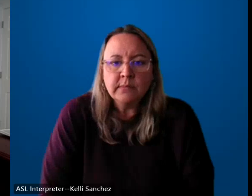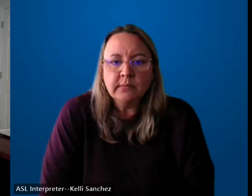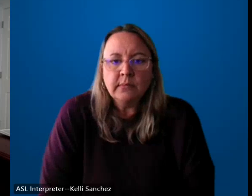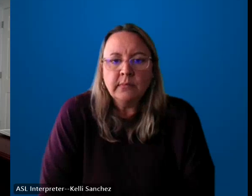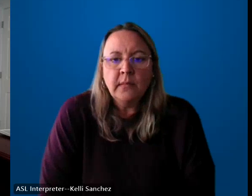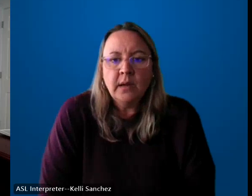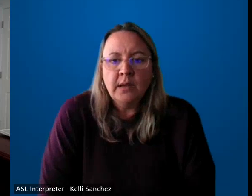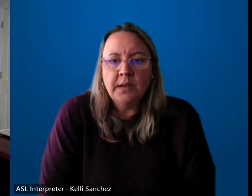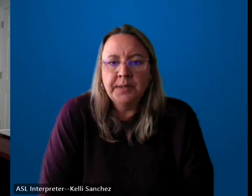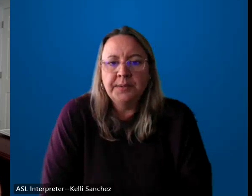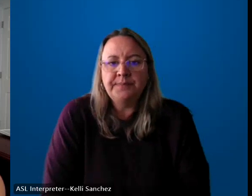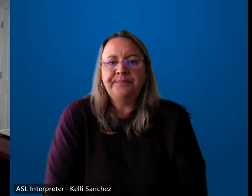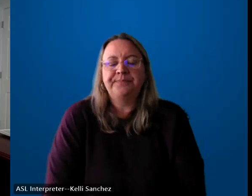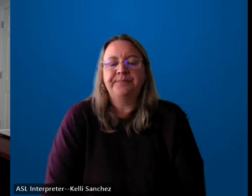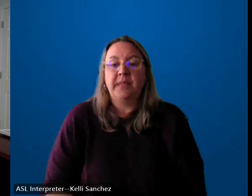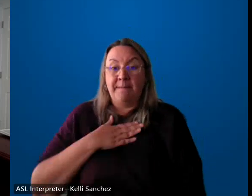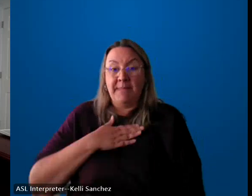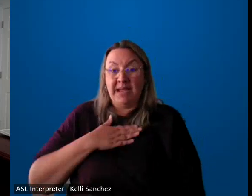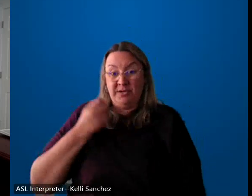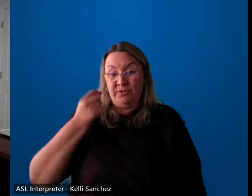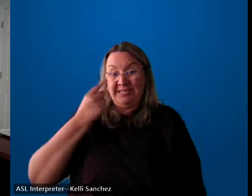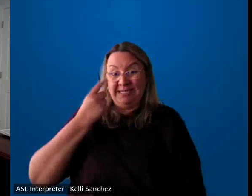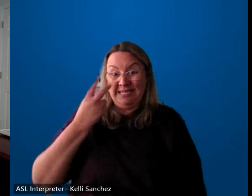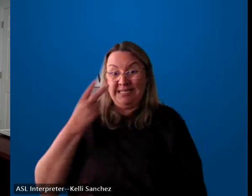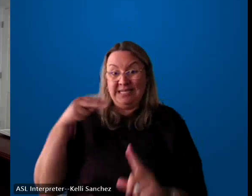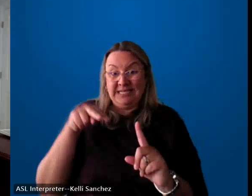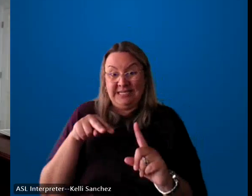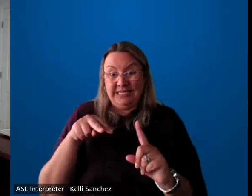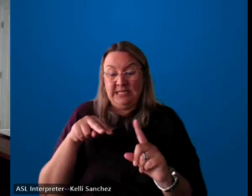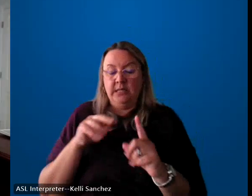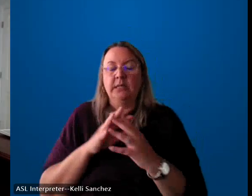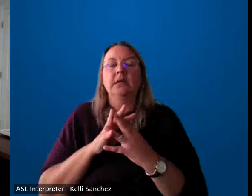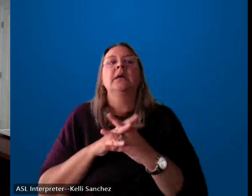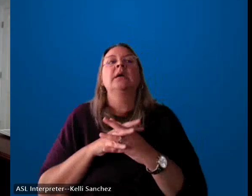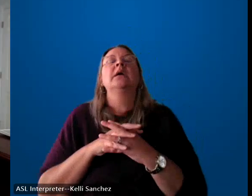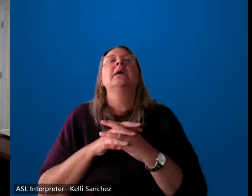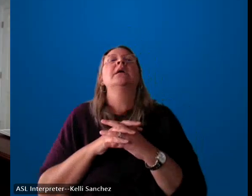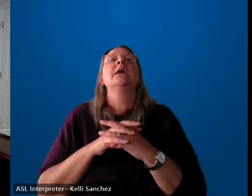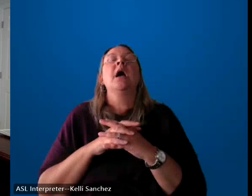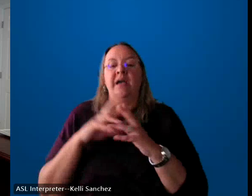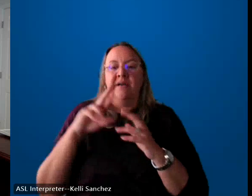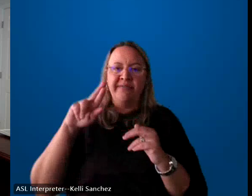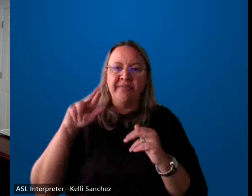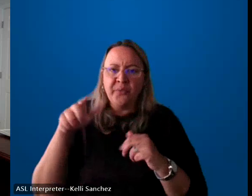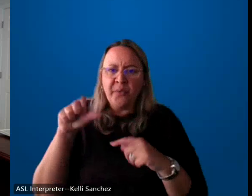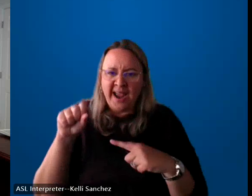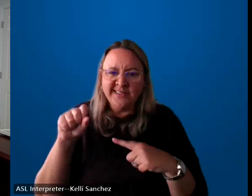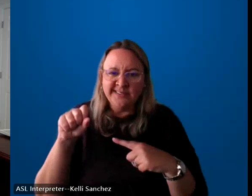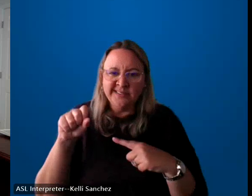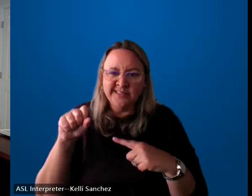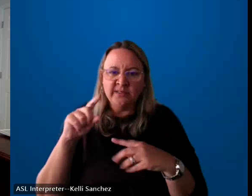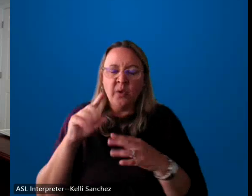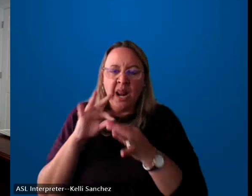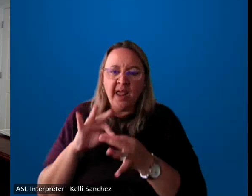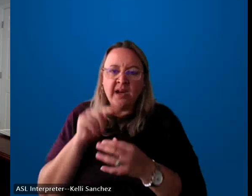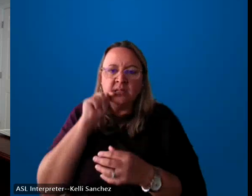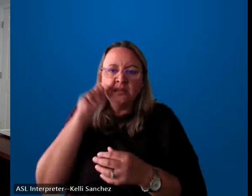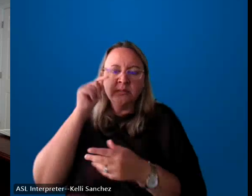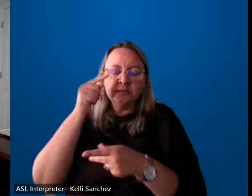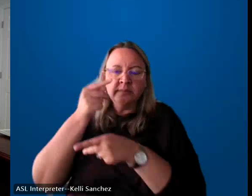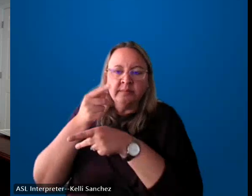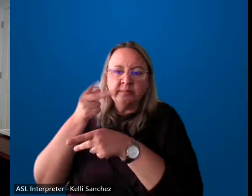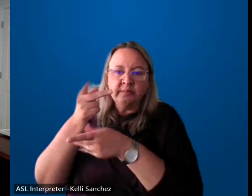Briefly, from my understanding of the regulatory framework that exists around adolescent treatment,